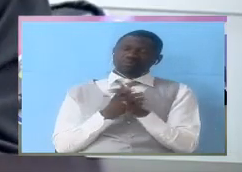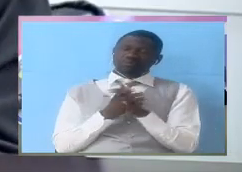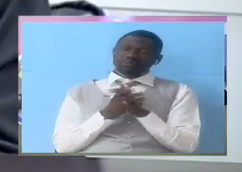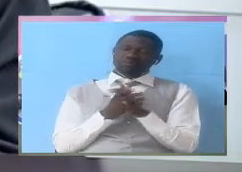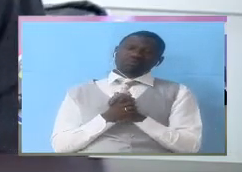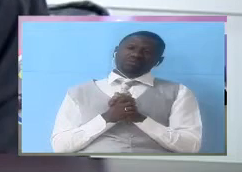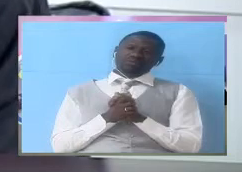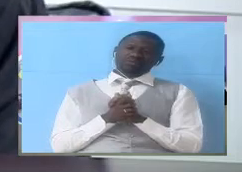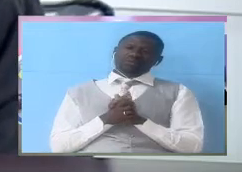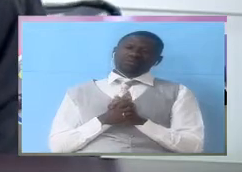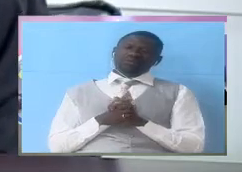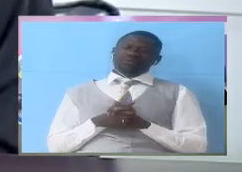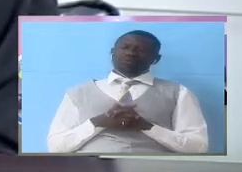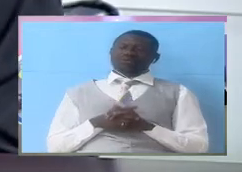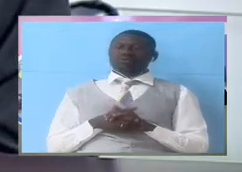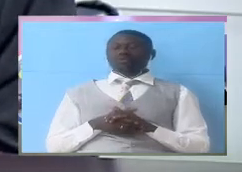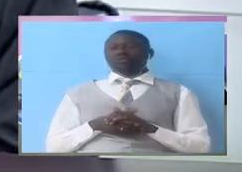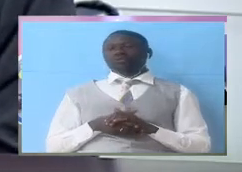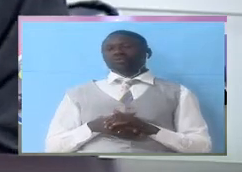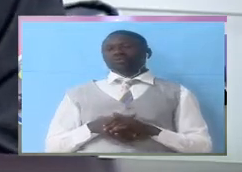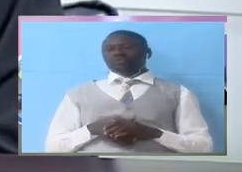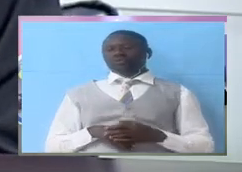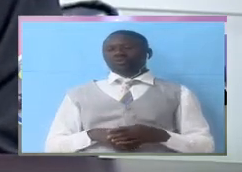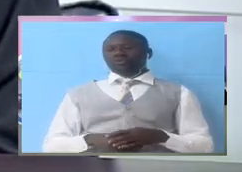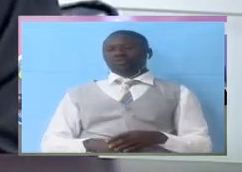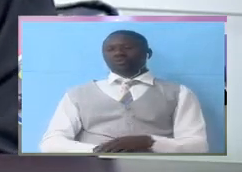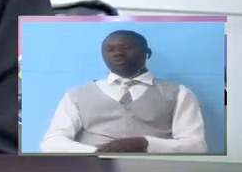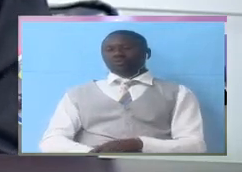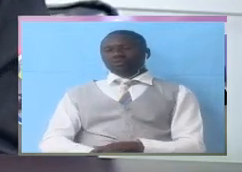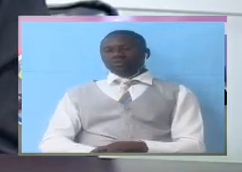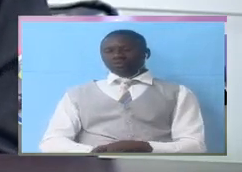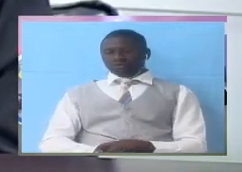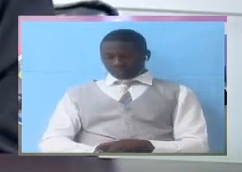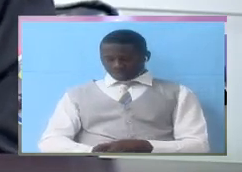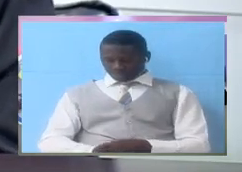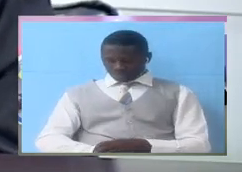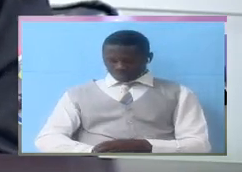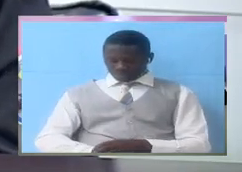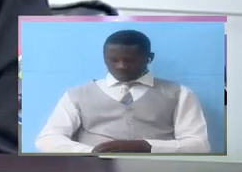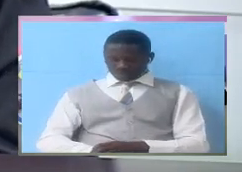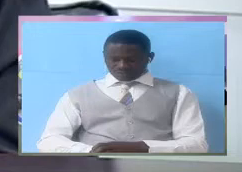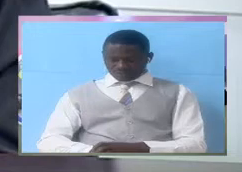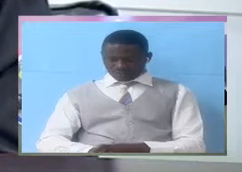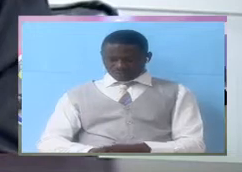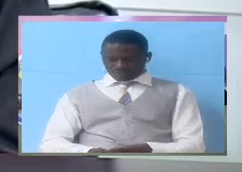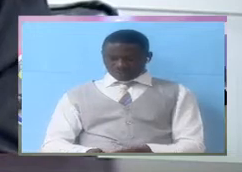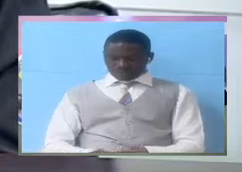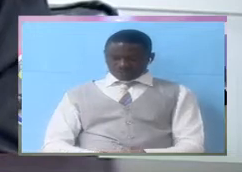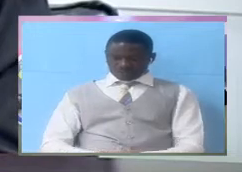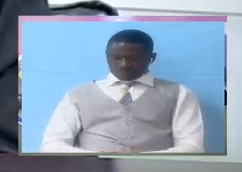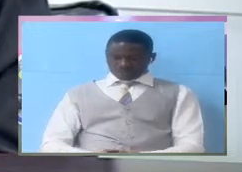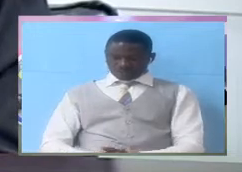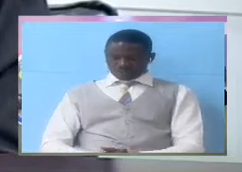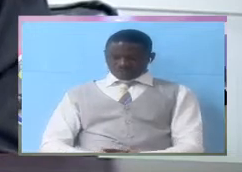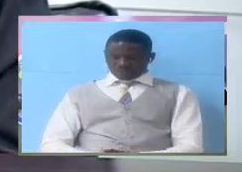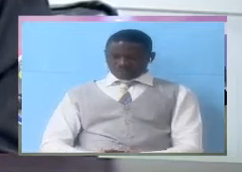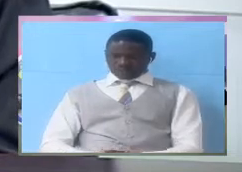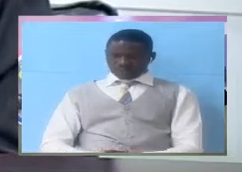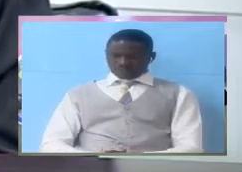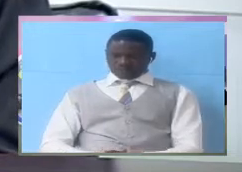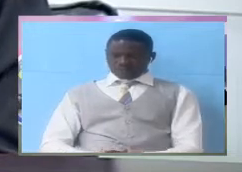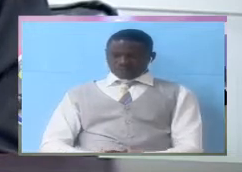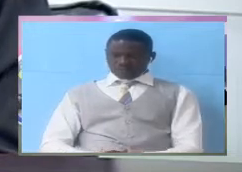fa toujours dana don nekk ko xamne ni dana don am suma sago bo xamne ni mayit dana don doxal li xamne ma ci man nga xamne ni